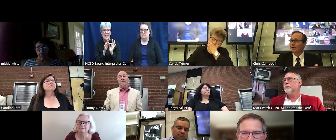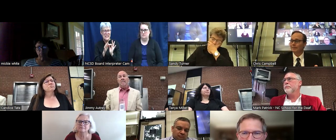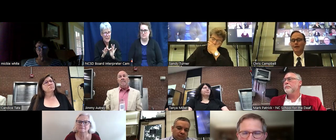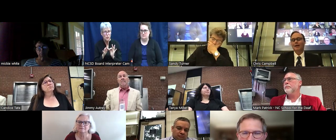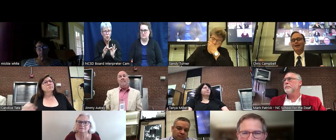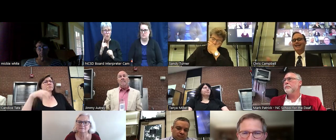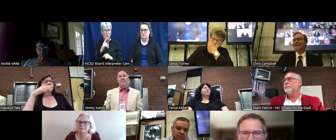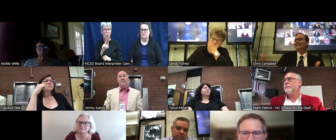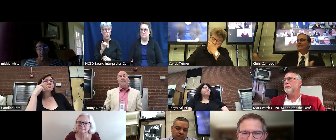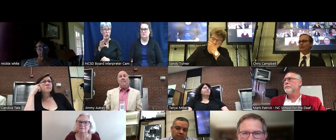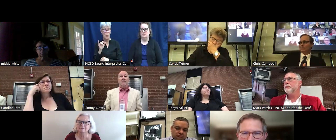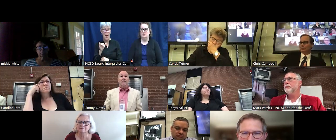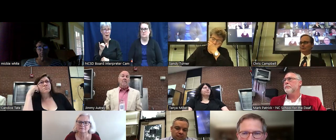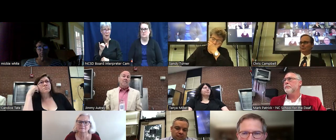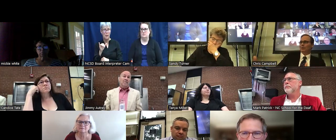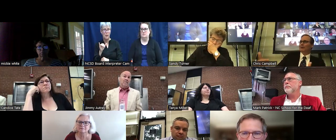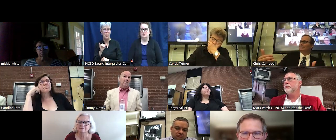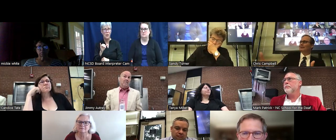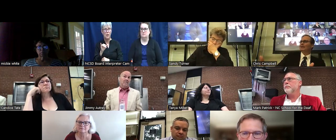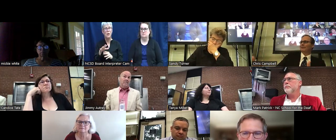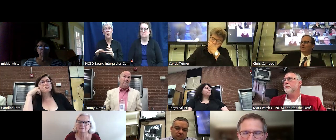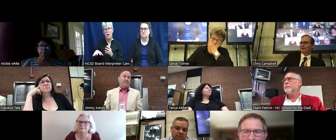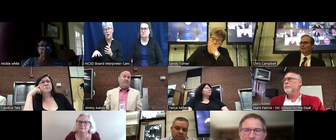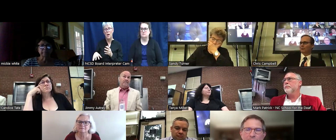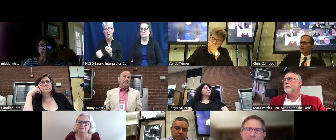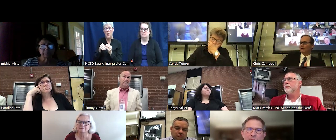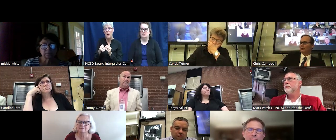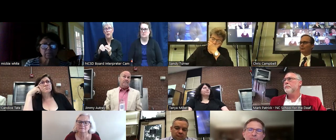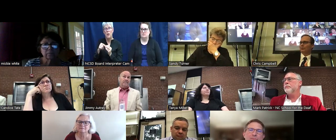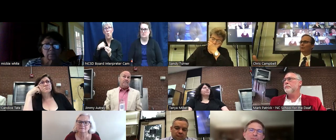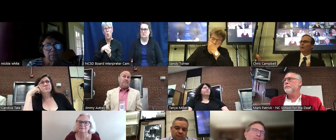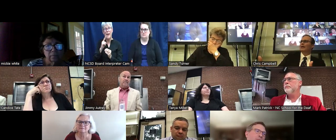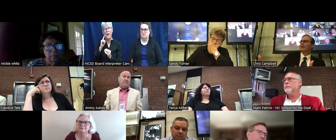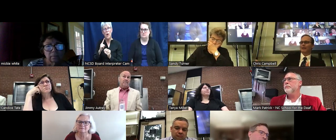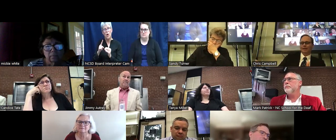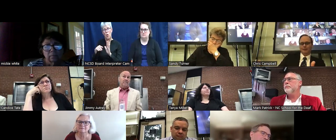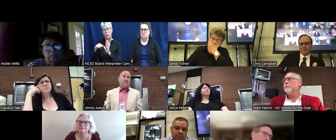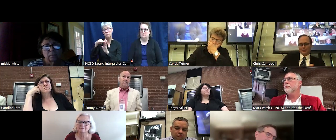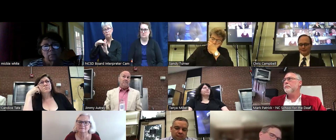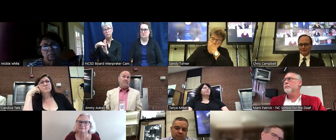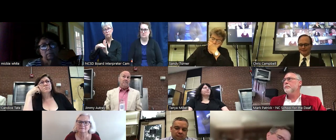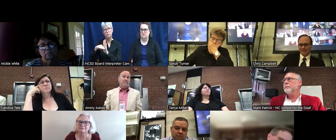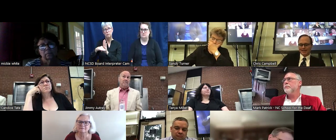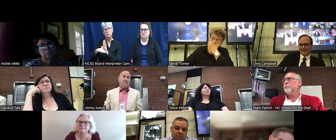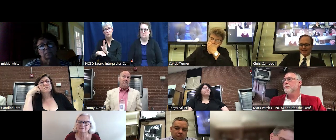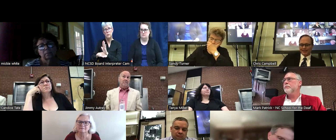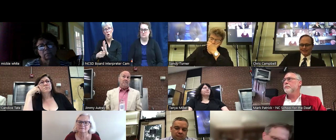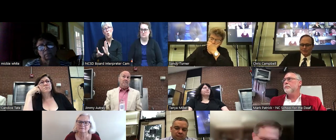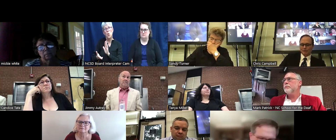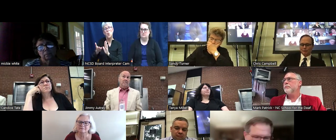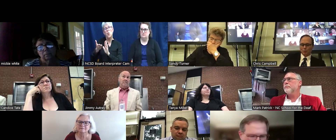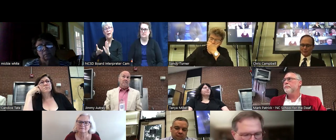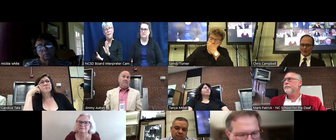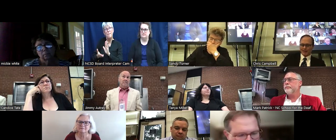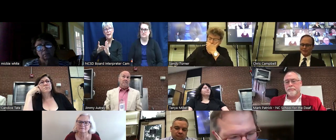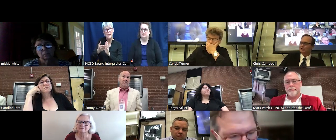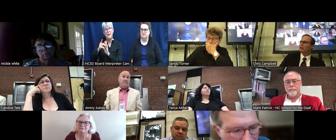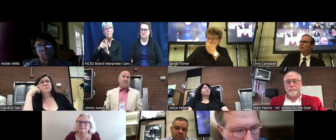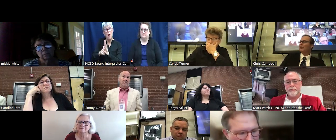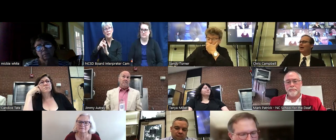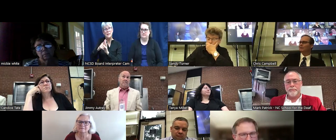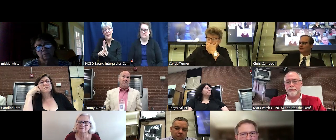meeting. In addition, we would identify for you the recommended policies in this